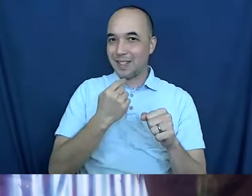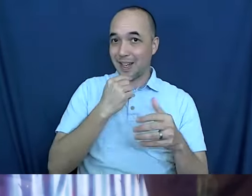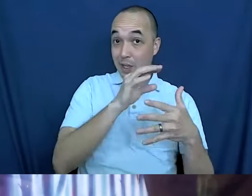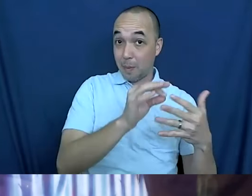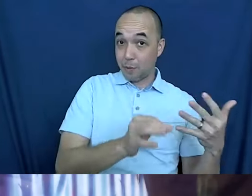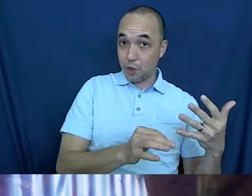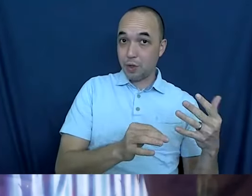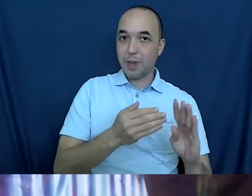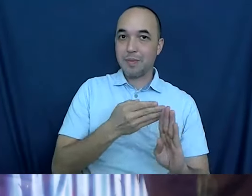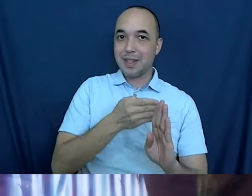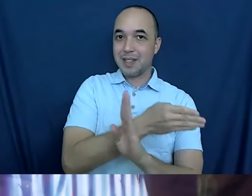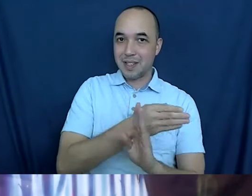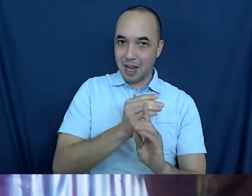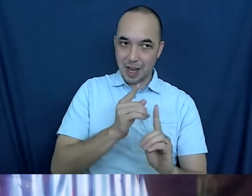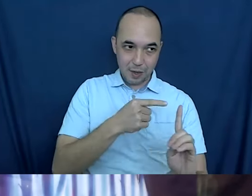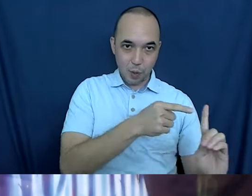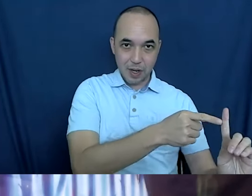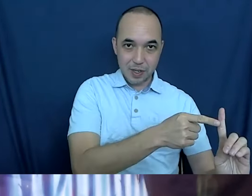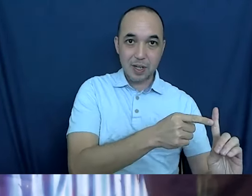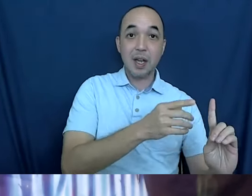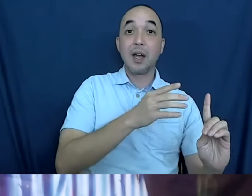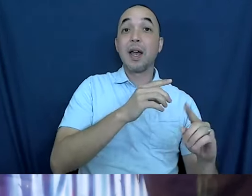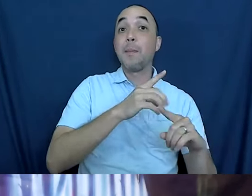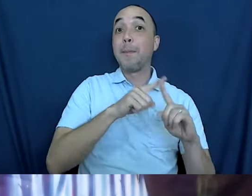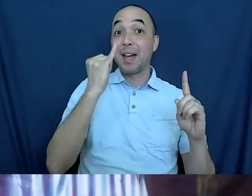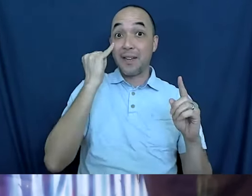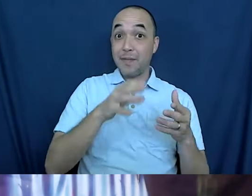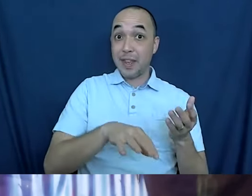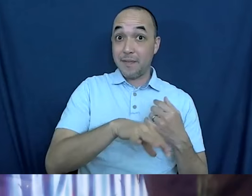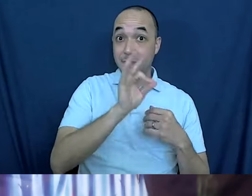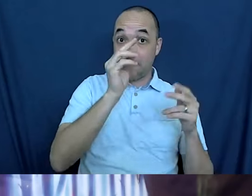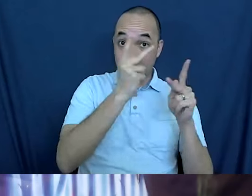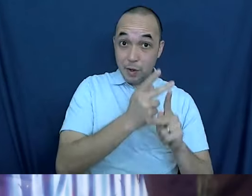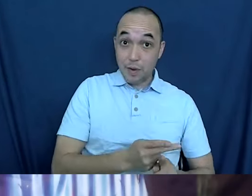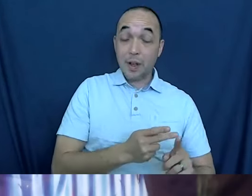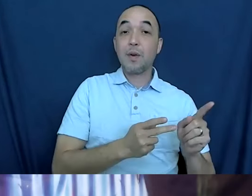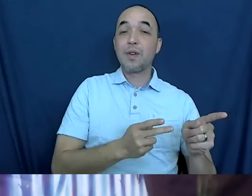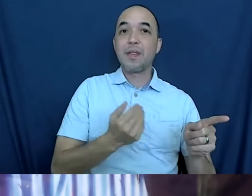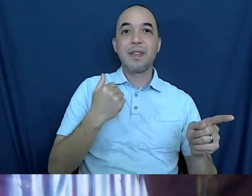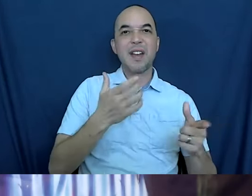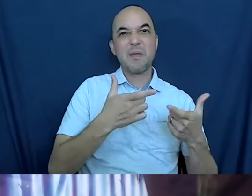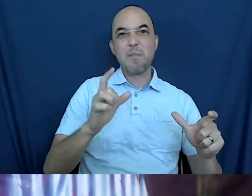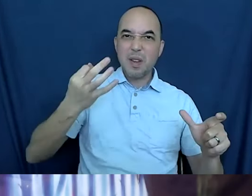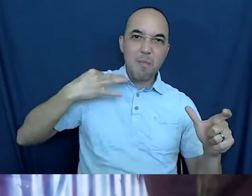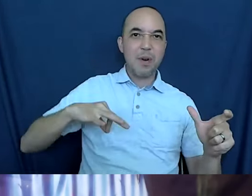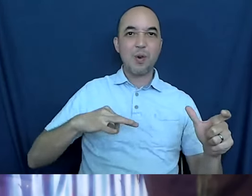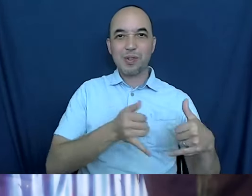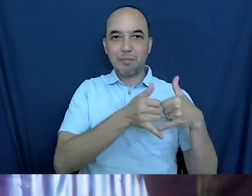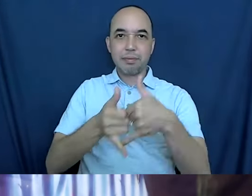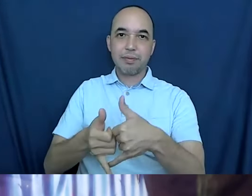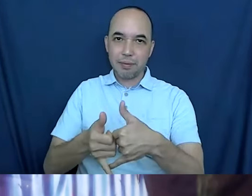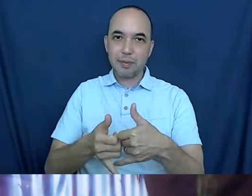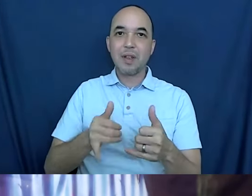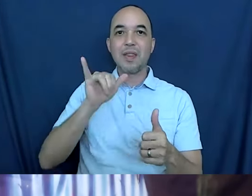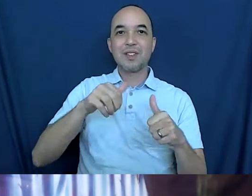if they figure out the solution, they get a whole big bonus. And then it's a challenge that they feel like they earned and just got something out of